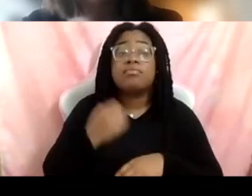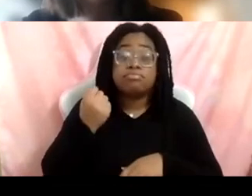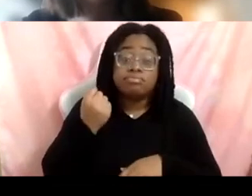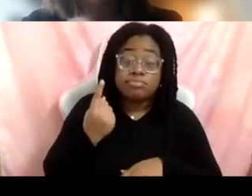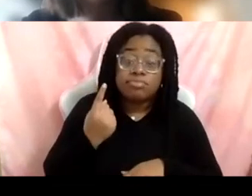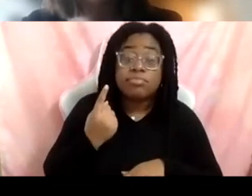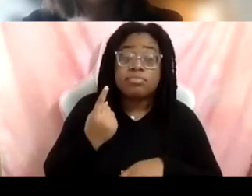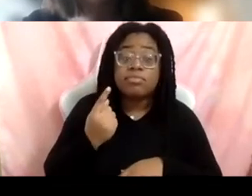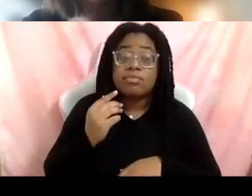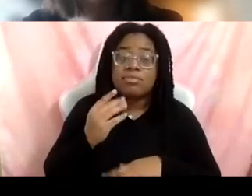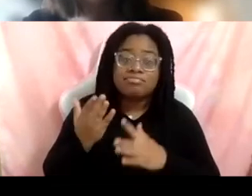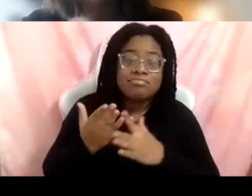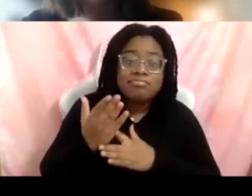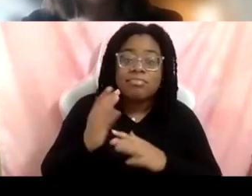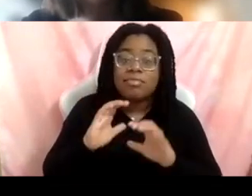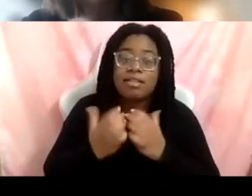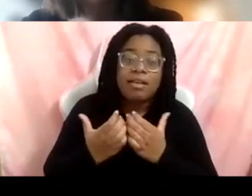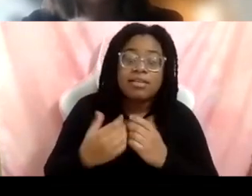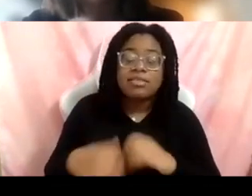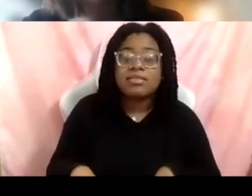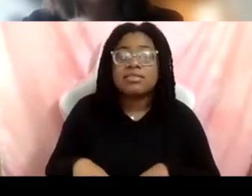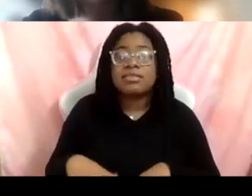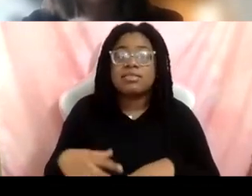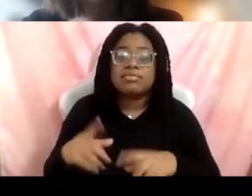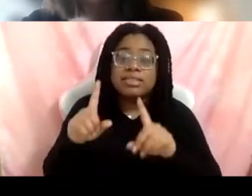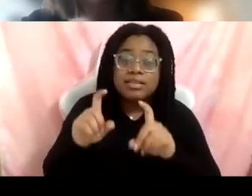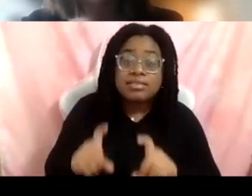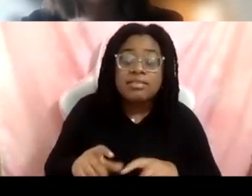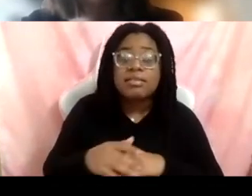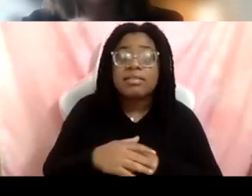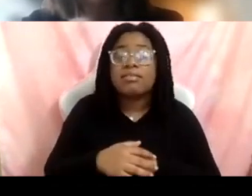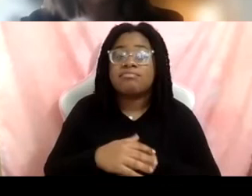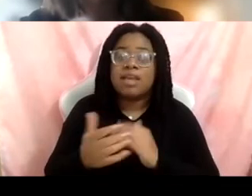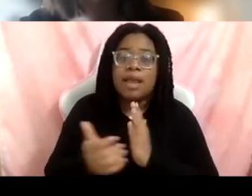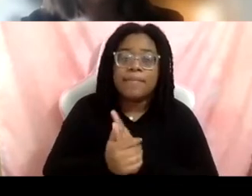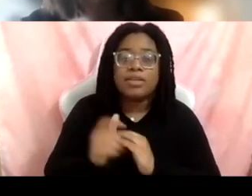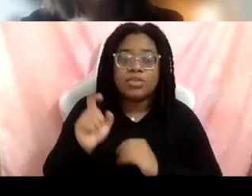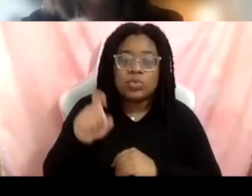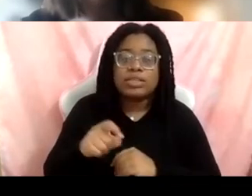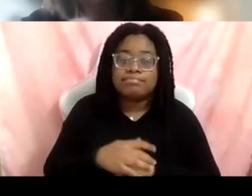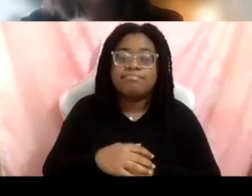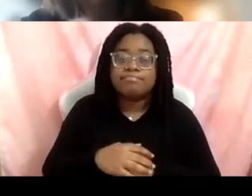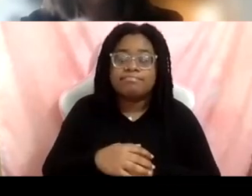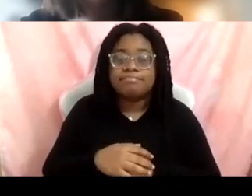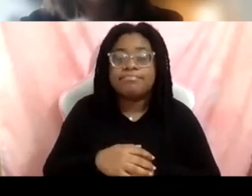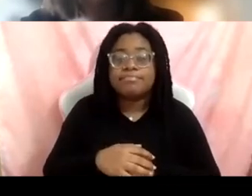understanding, navigating your classes, you're getting your testing done, any accommodations you might need.